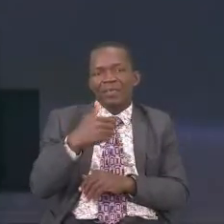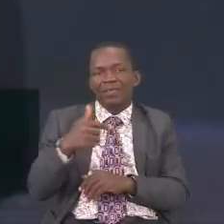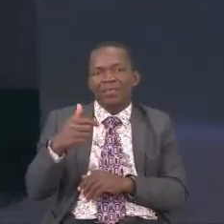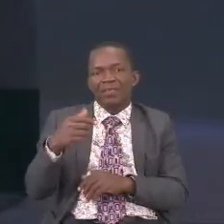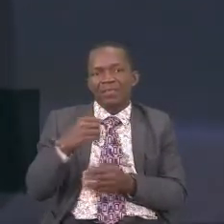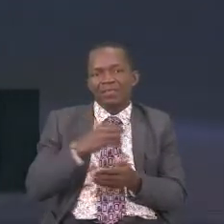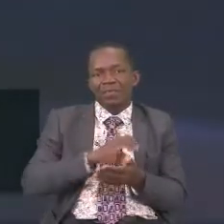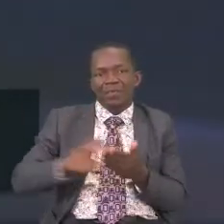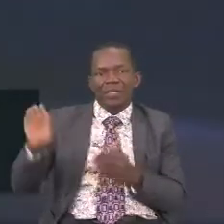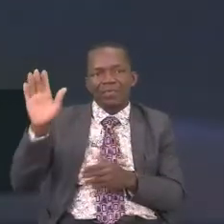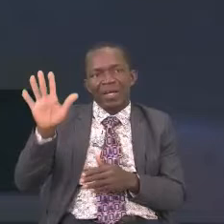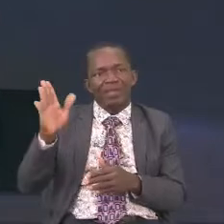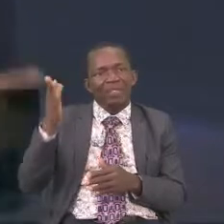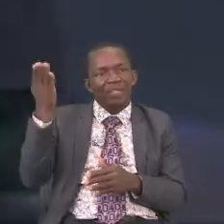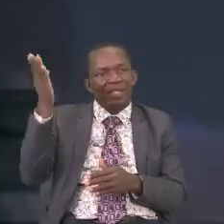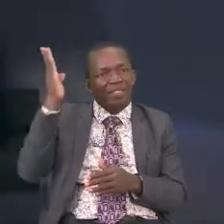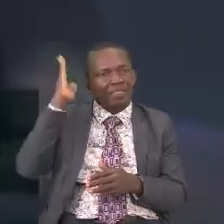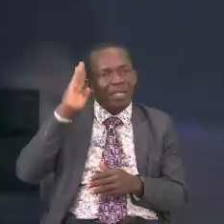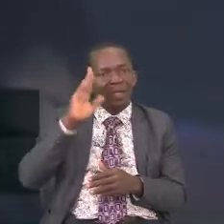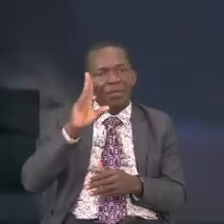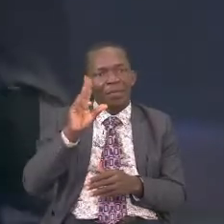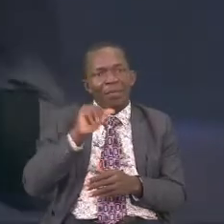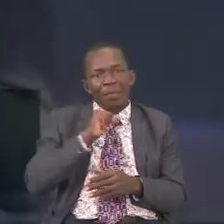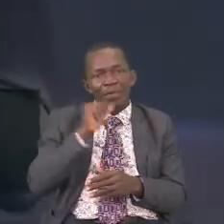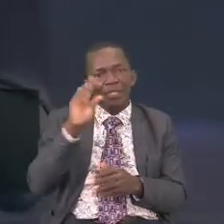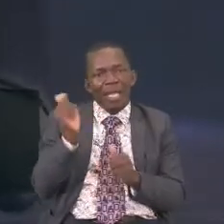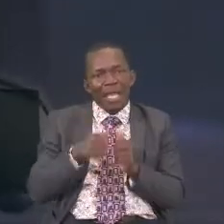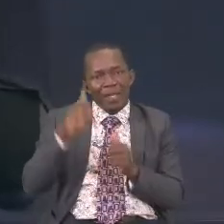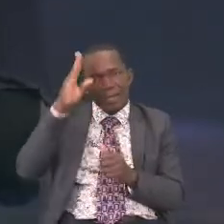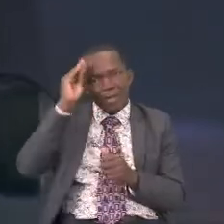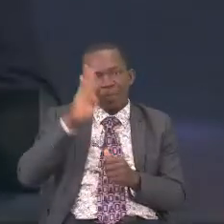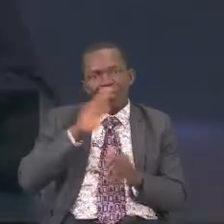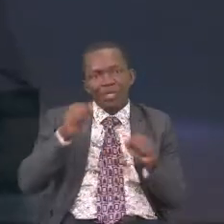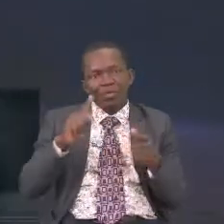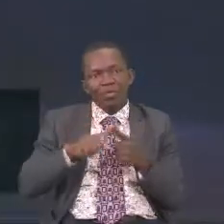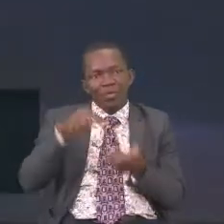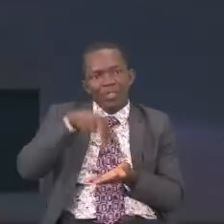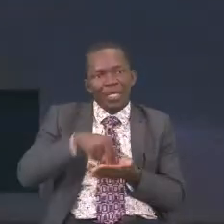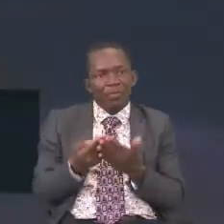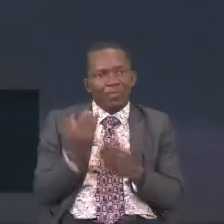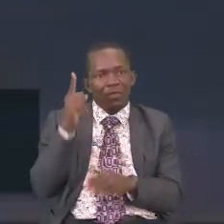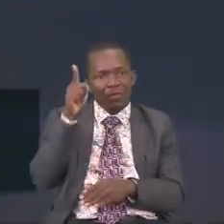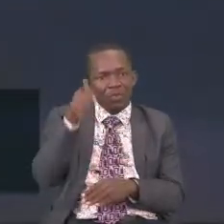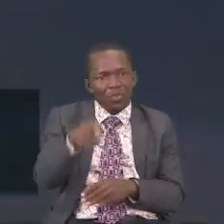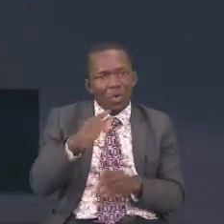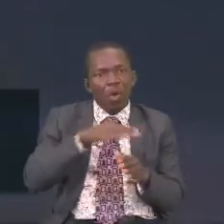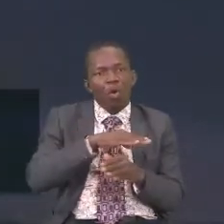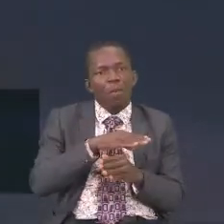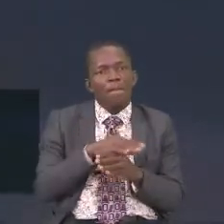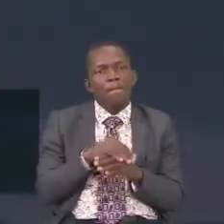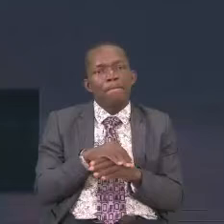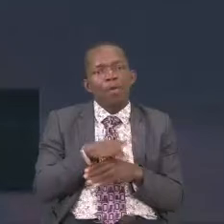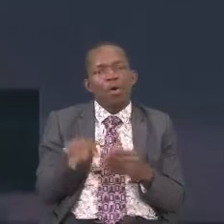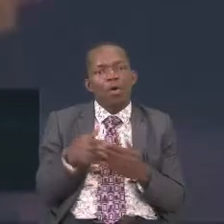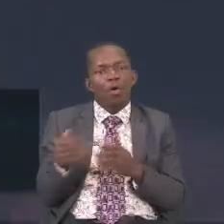5, there shall not any man be able to stand before you